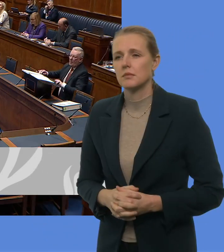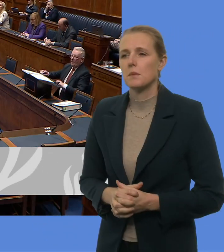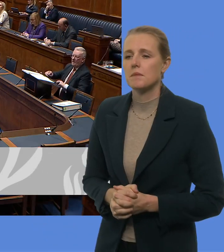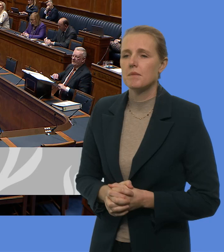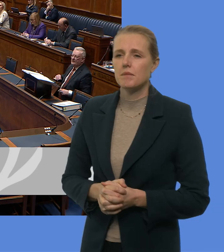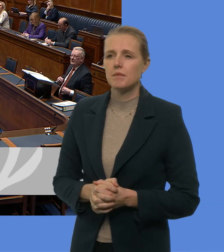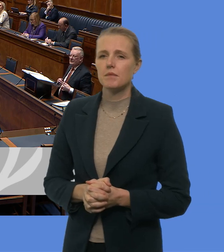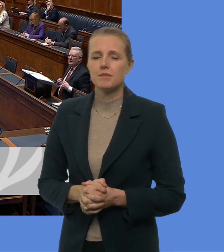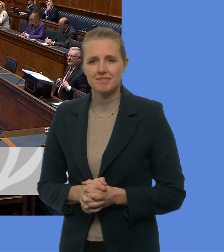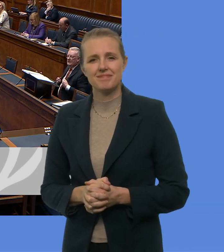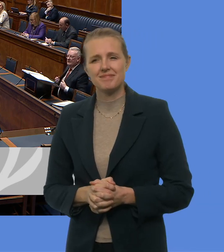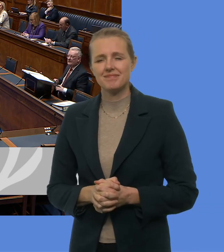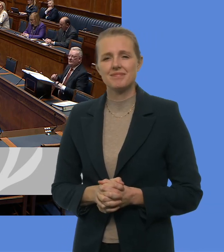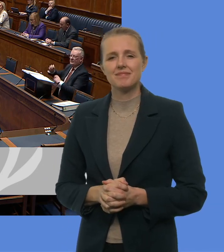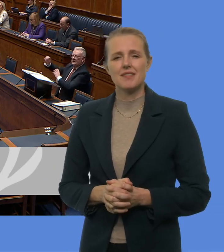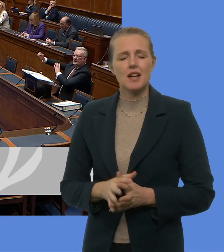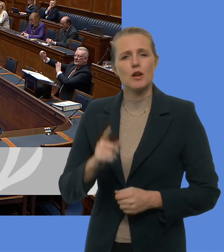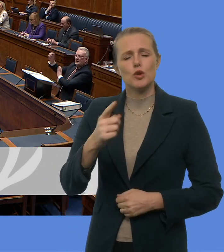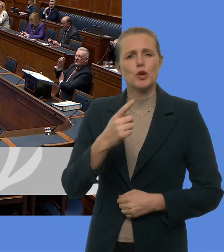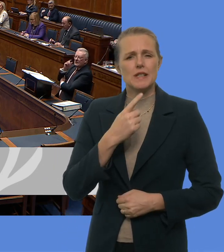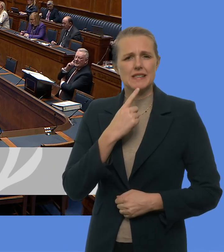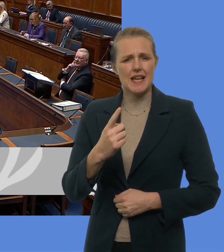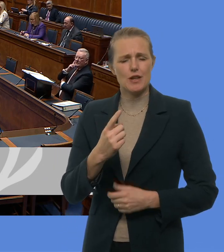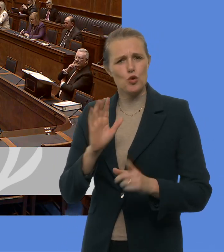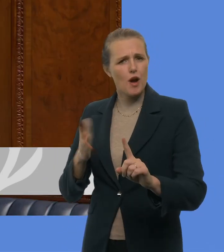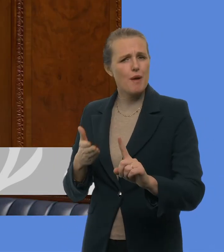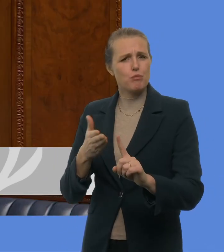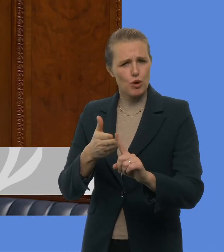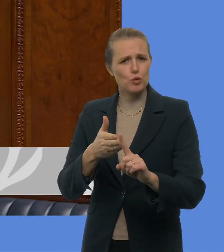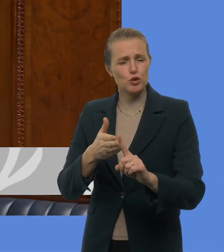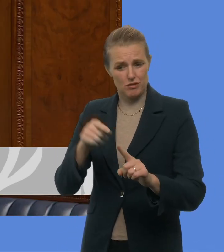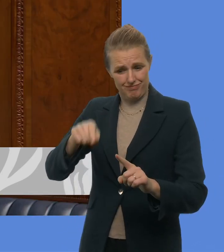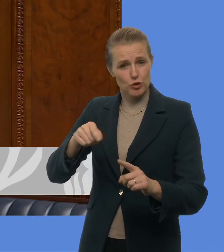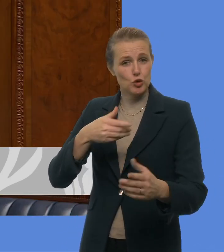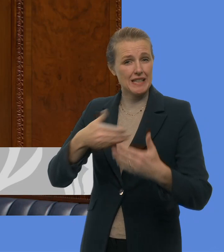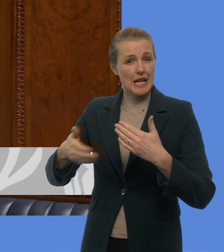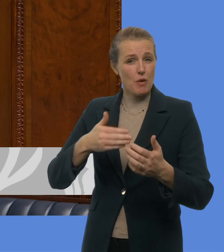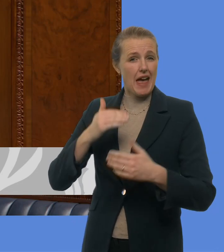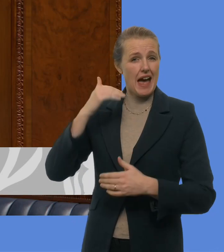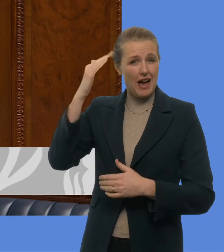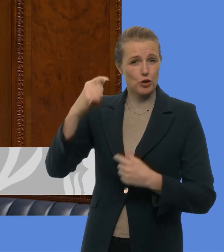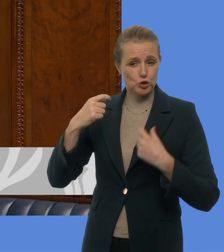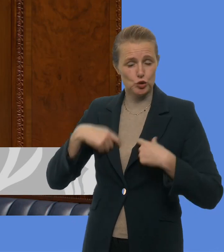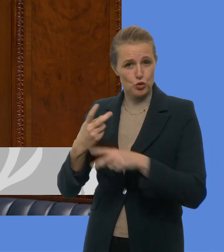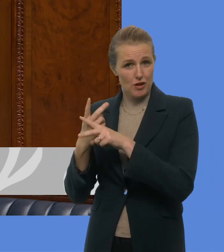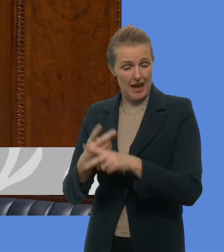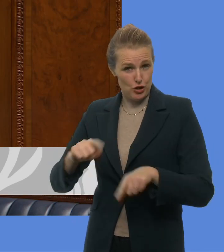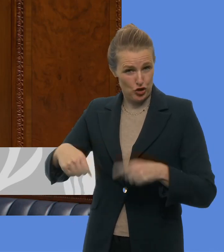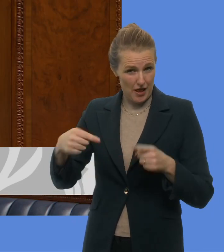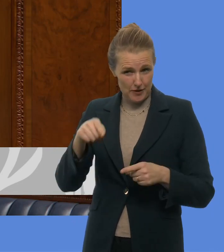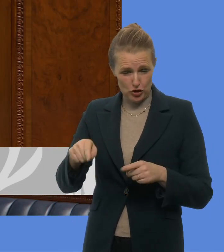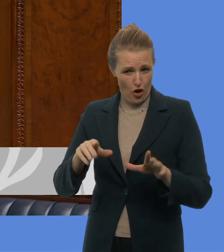Concordia Minister, you mentioned a blank sheet approach in relation to dealing with adult social care challenges.